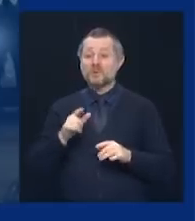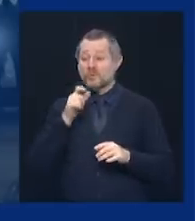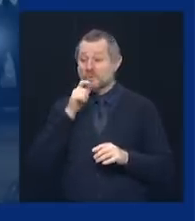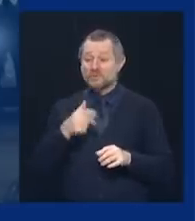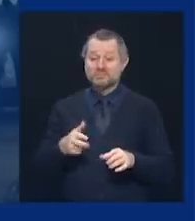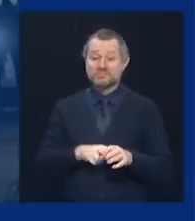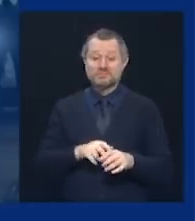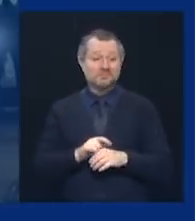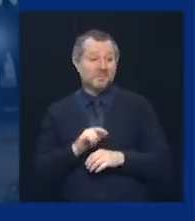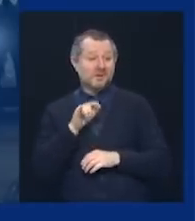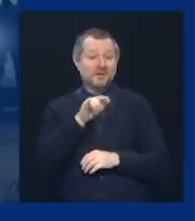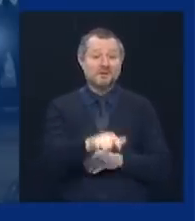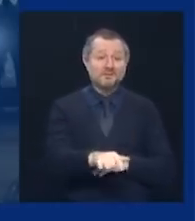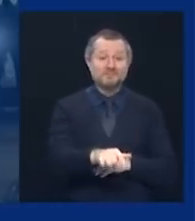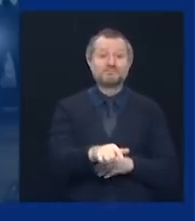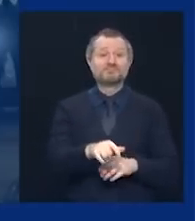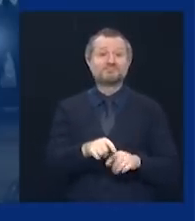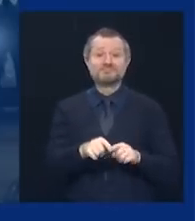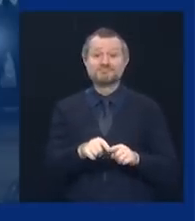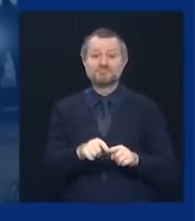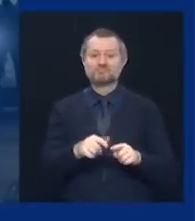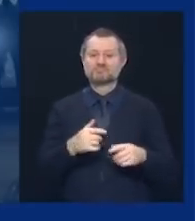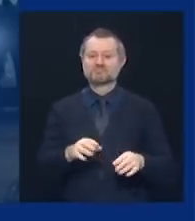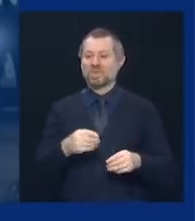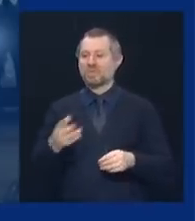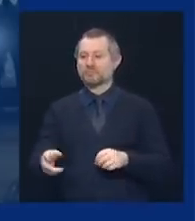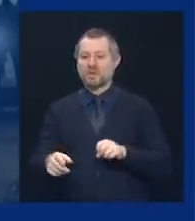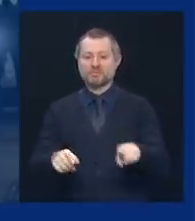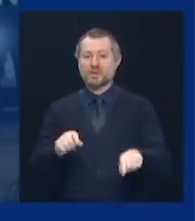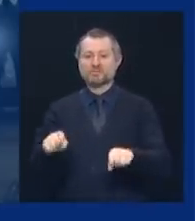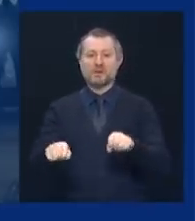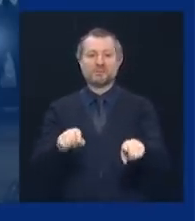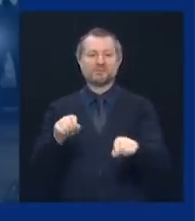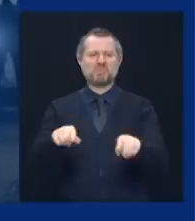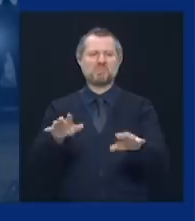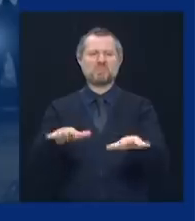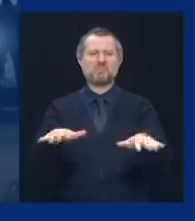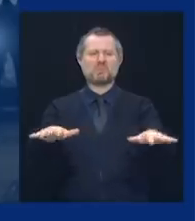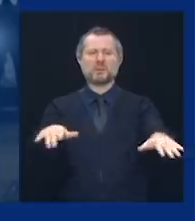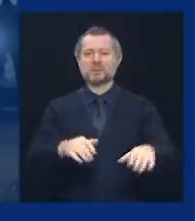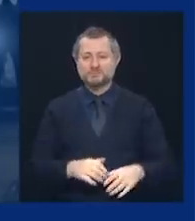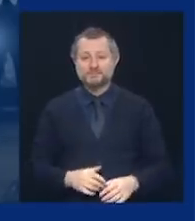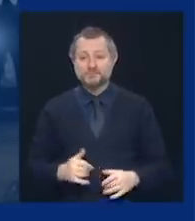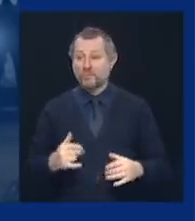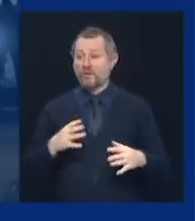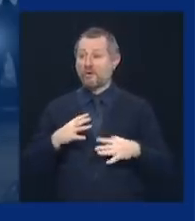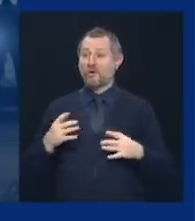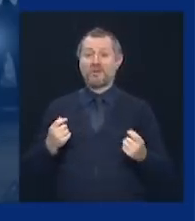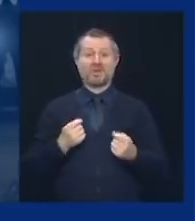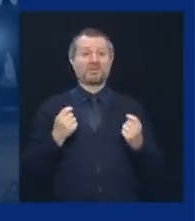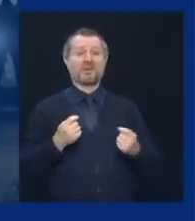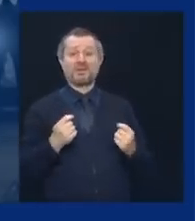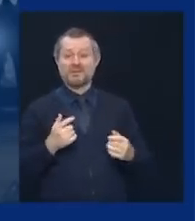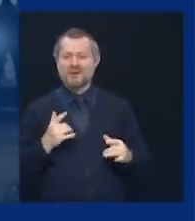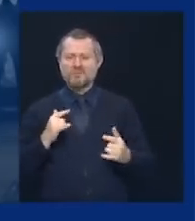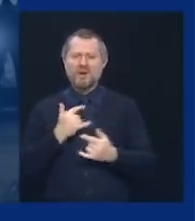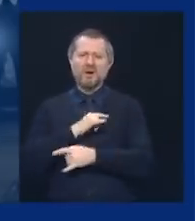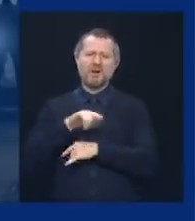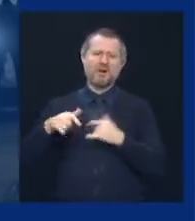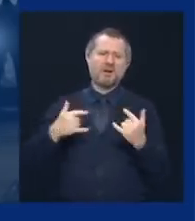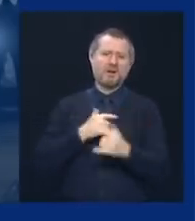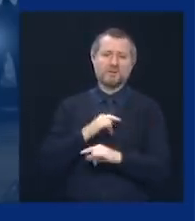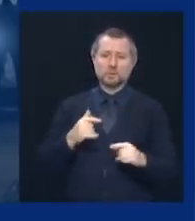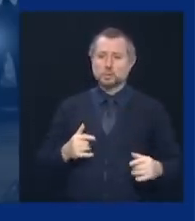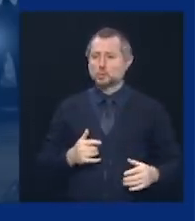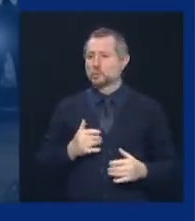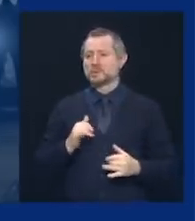it is transmitting, and other people are getting on planes, and it's the holiday season, and it is traveling around the world. That is a